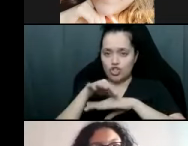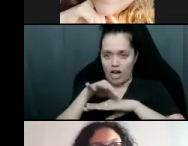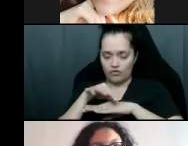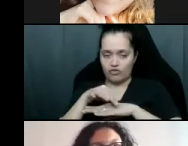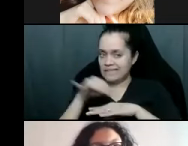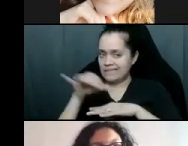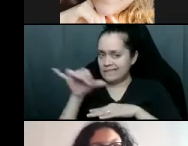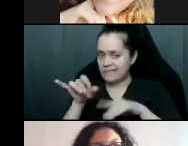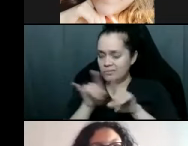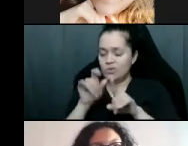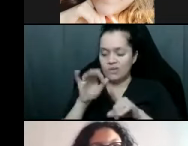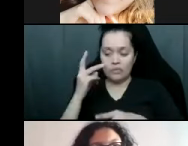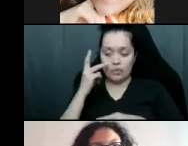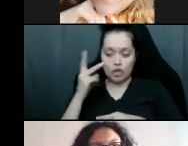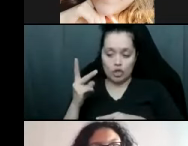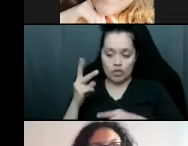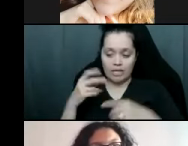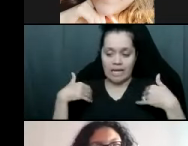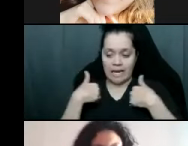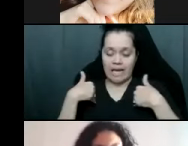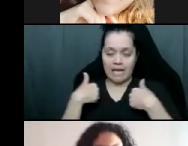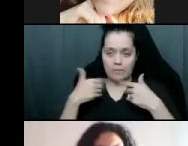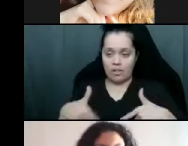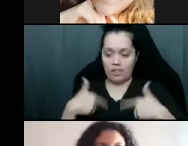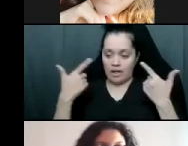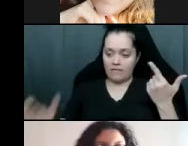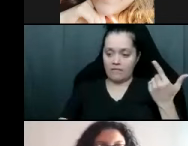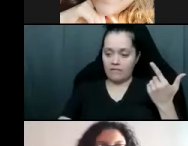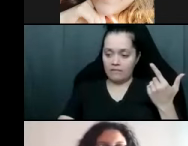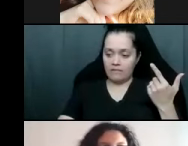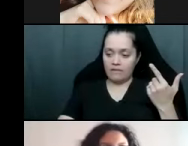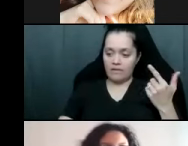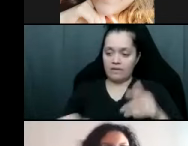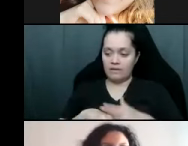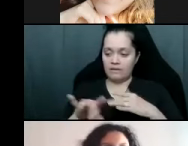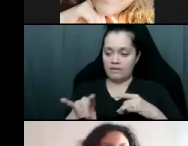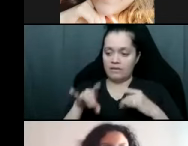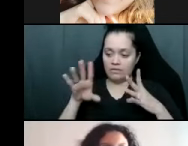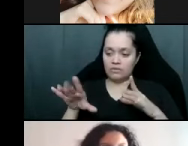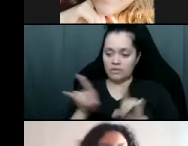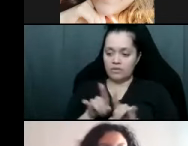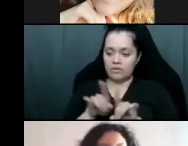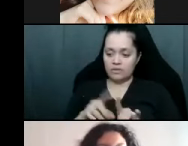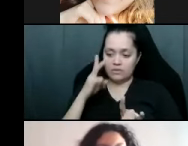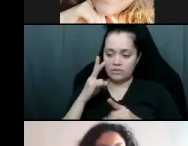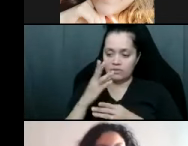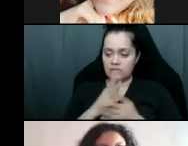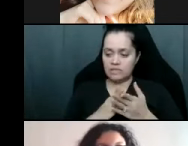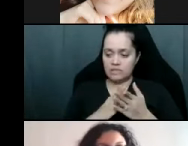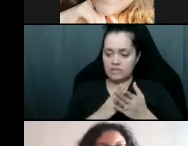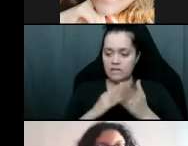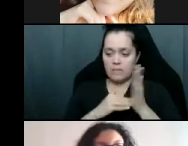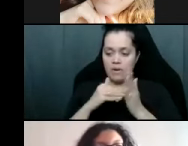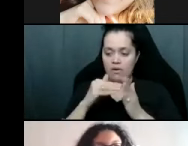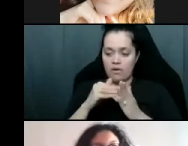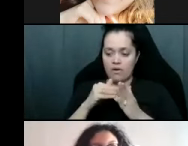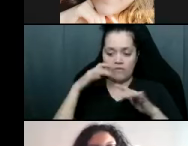Biogeography, if we look at the animal life of Australia, we also see some often